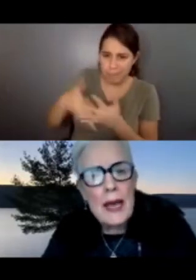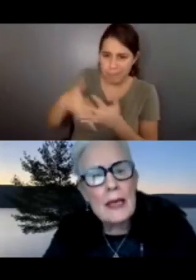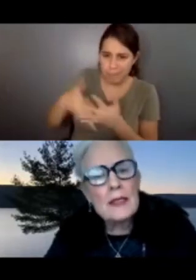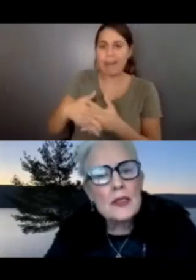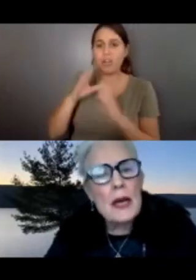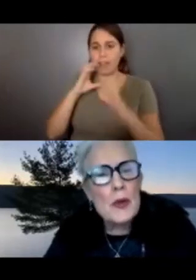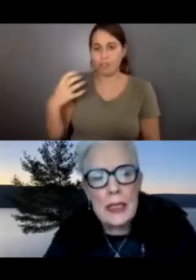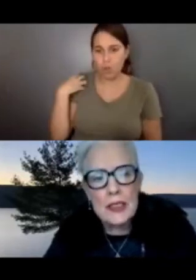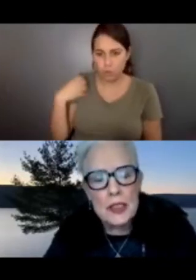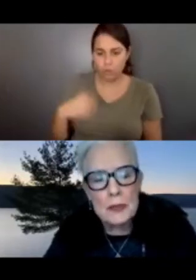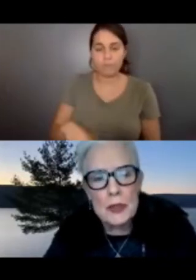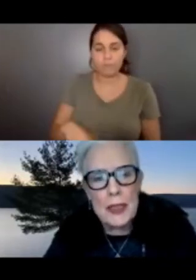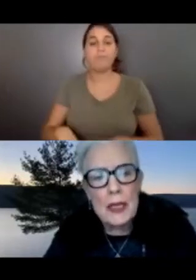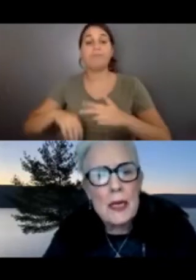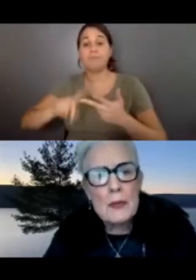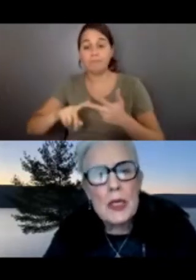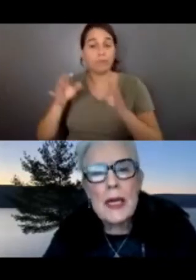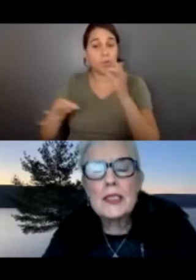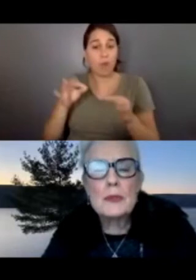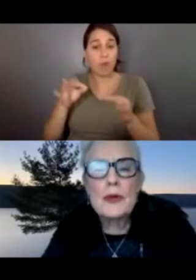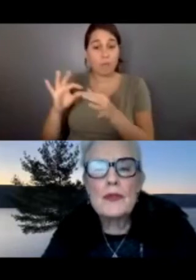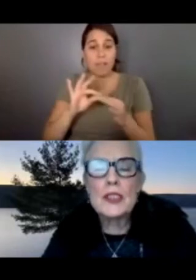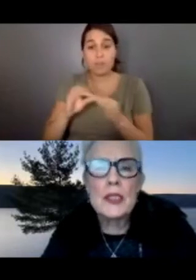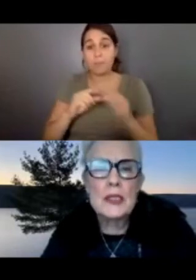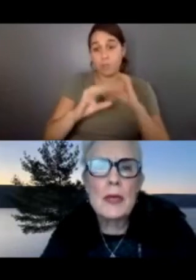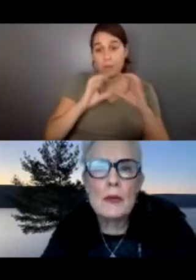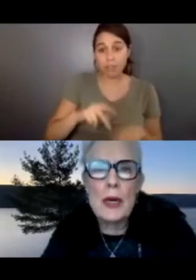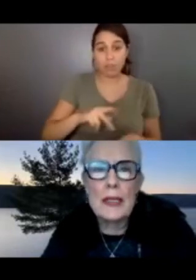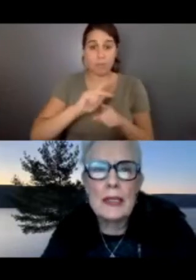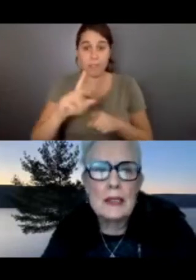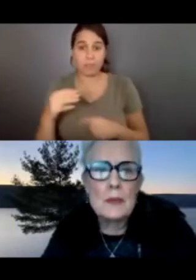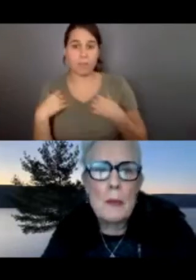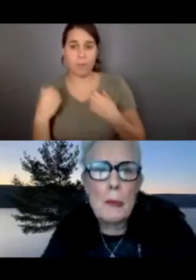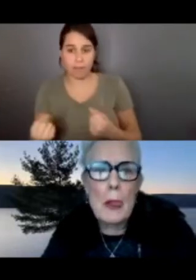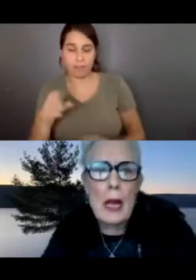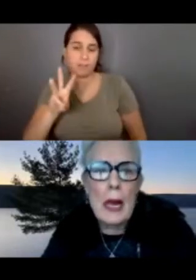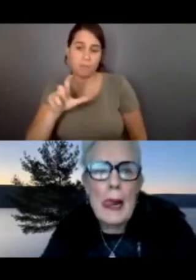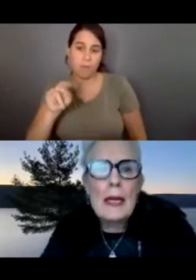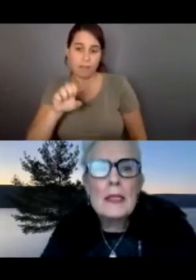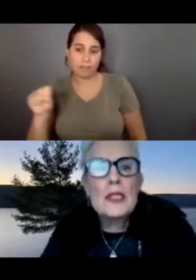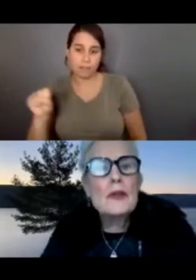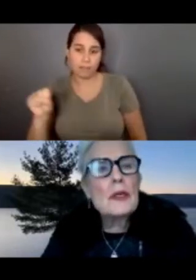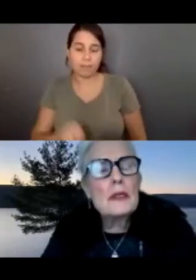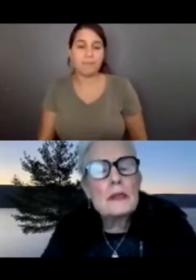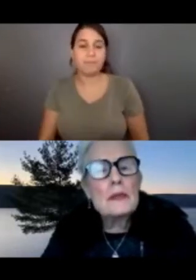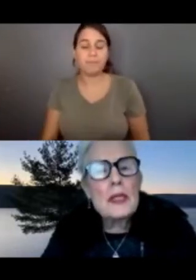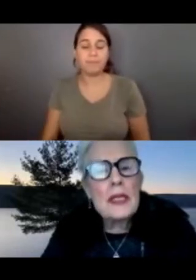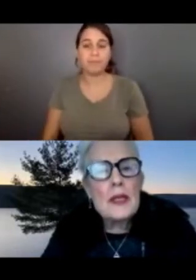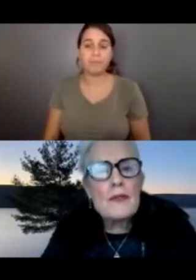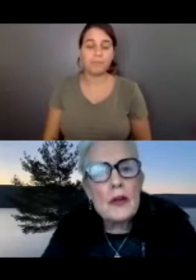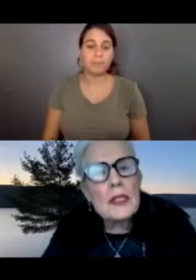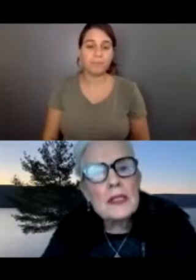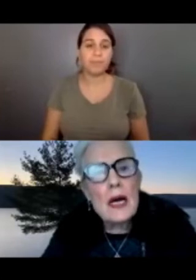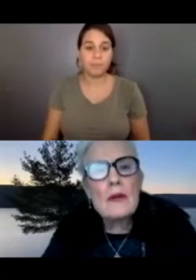and describe the relationship between communication, professionalism, and wellness. So really